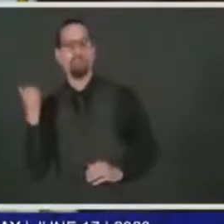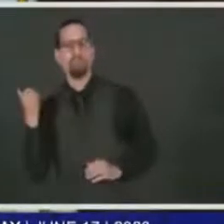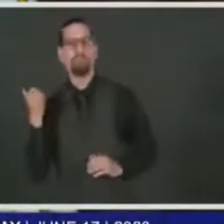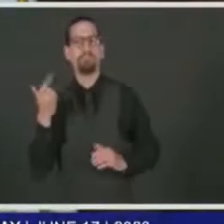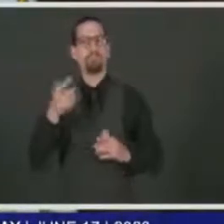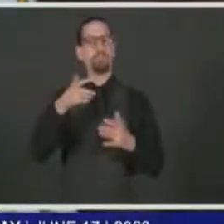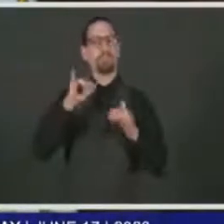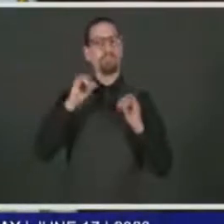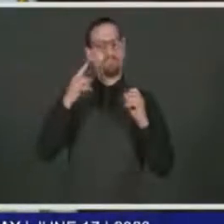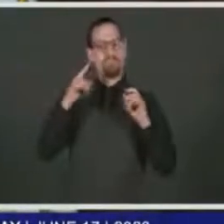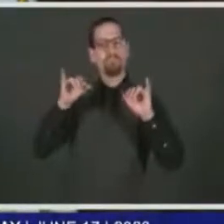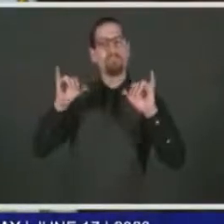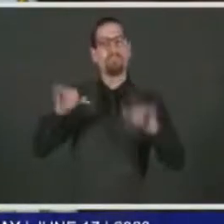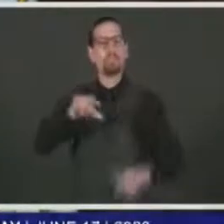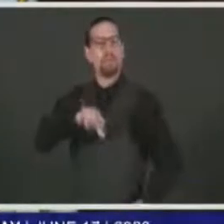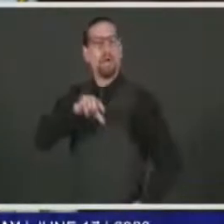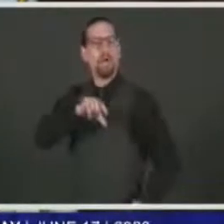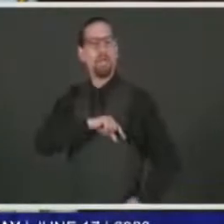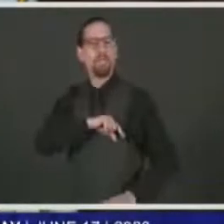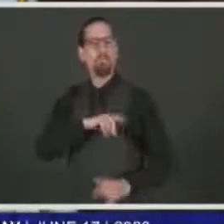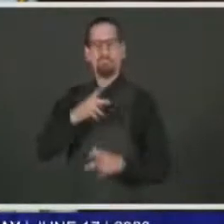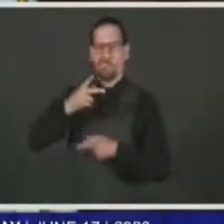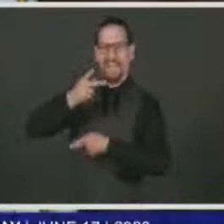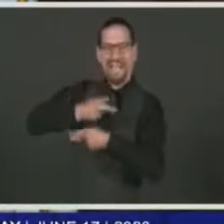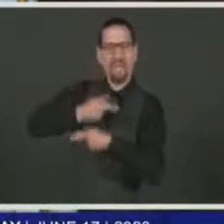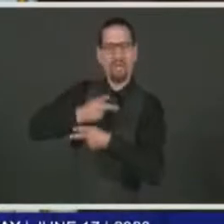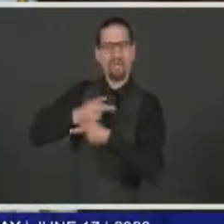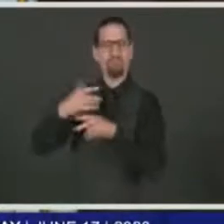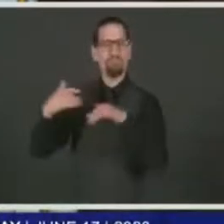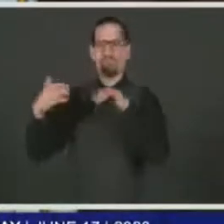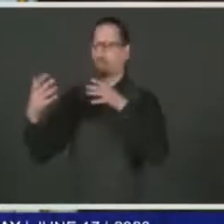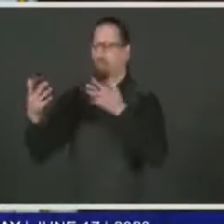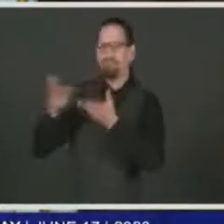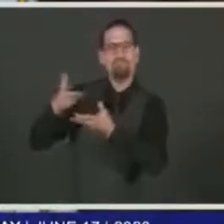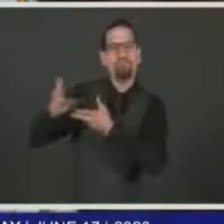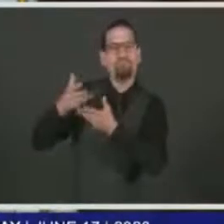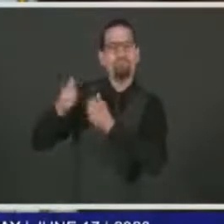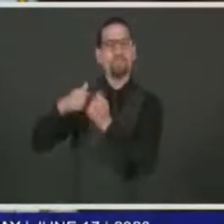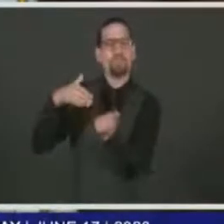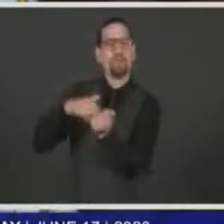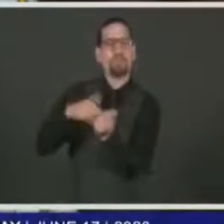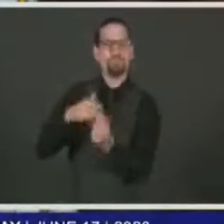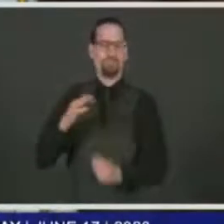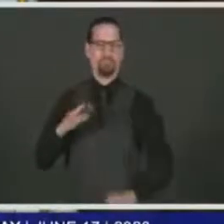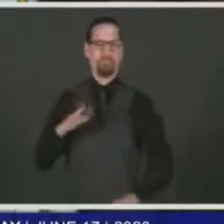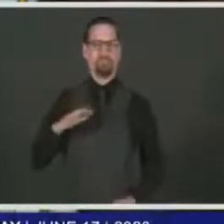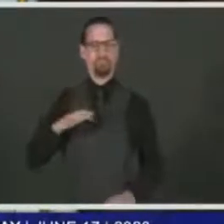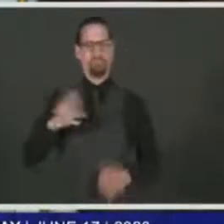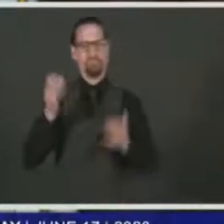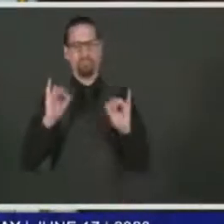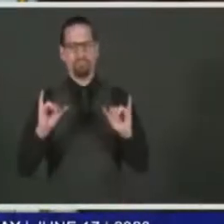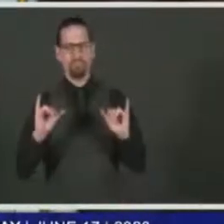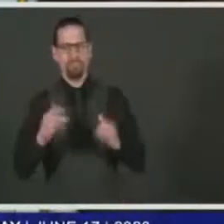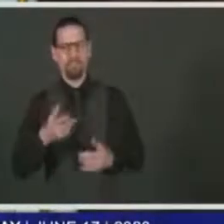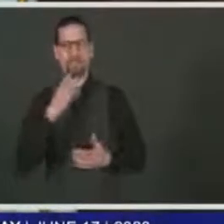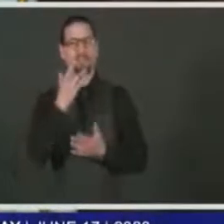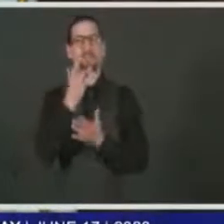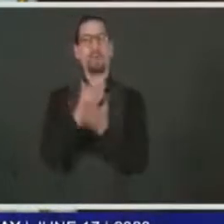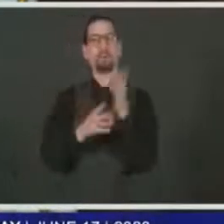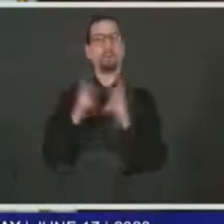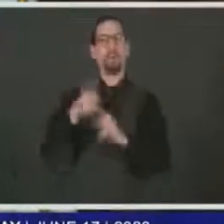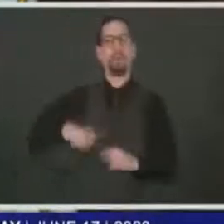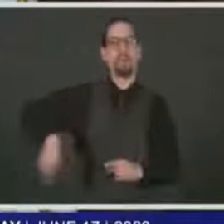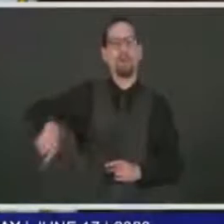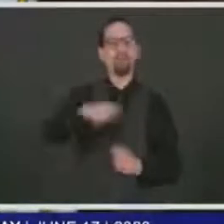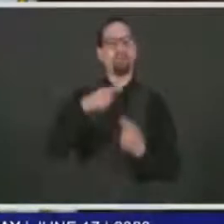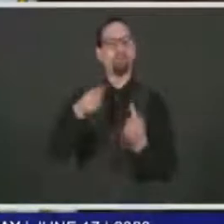for people who have a hard time getting to the office, getting to the doctor's office. It's not a replacement. Let me be clear. Virtual,